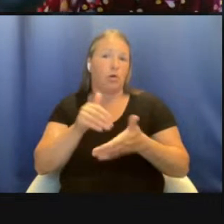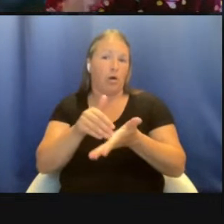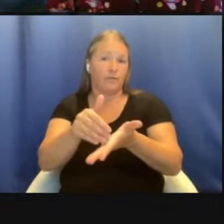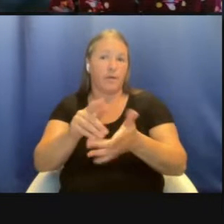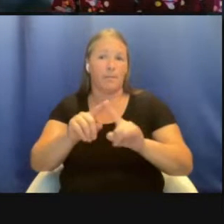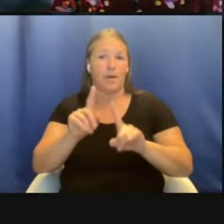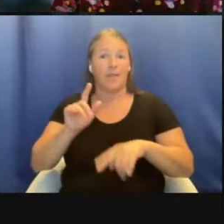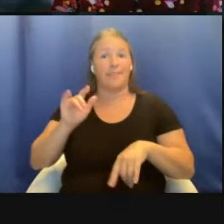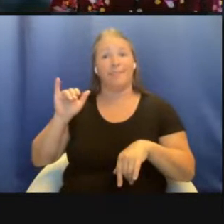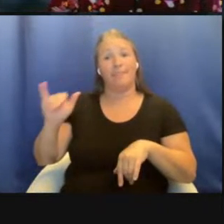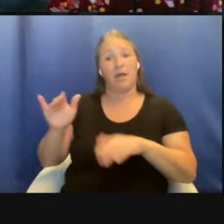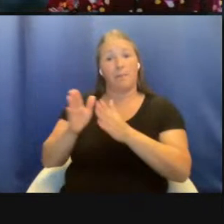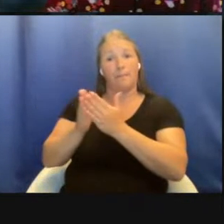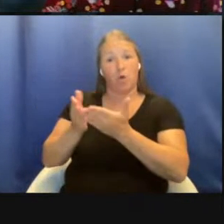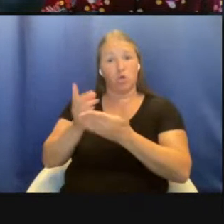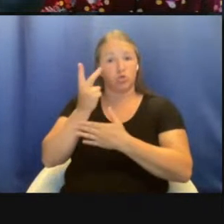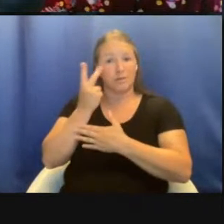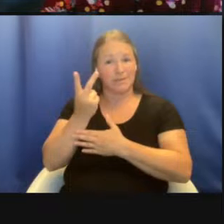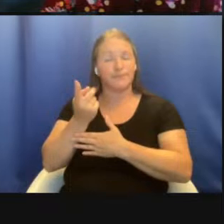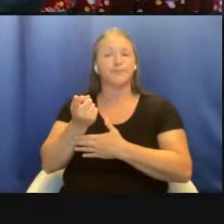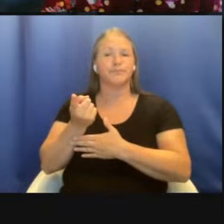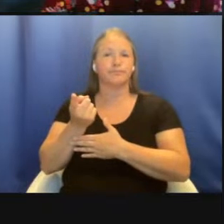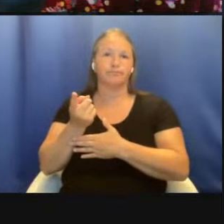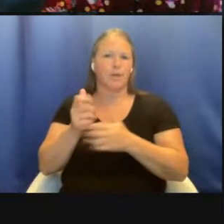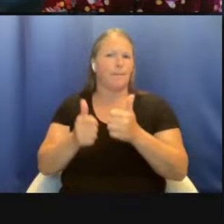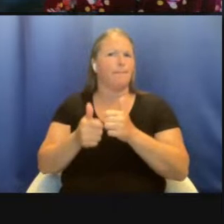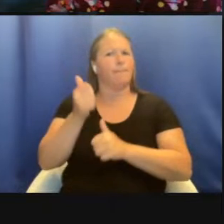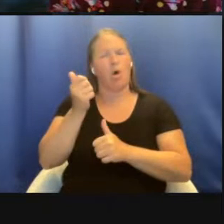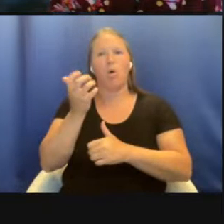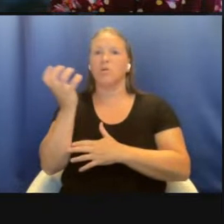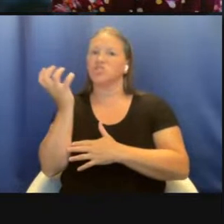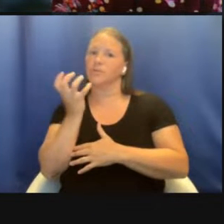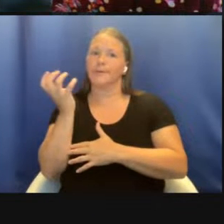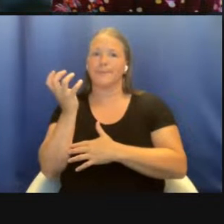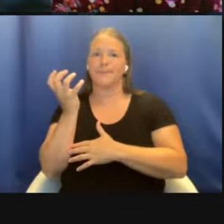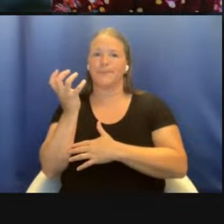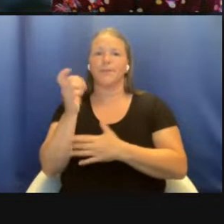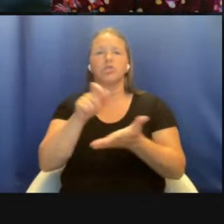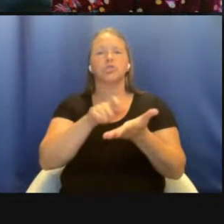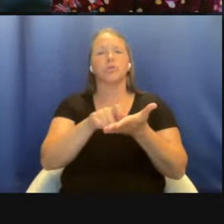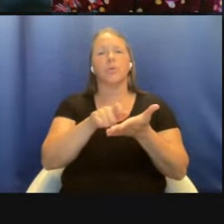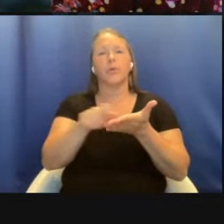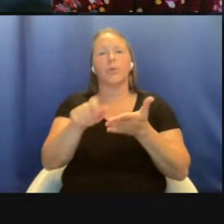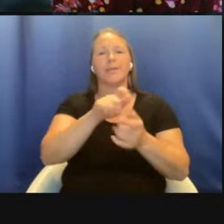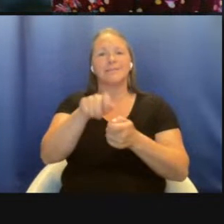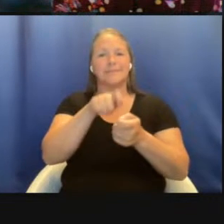extraordinary, where she has tipped in the details of a